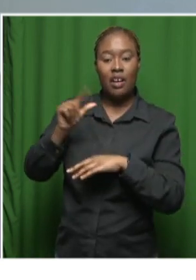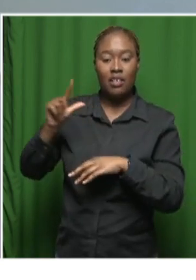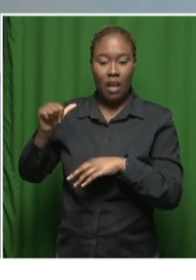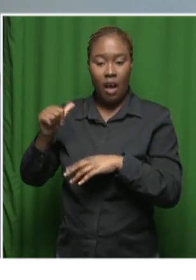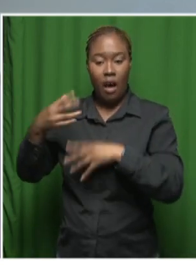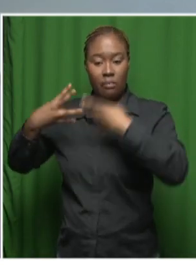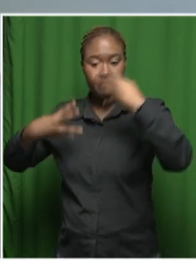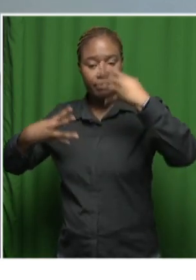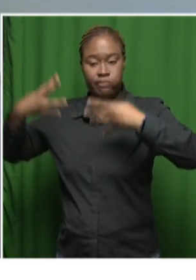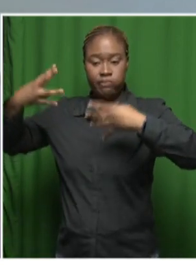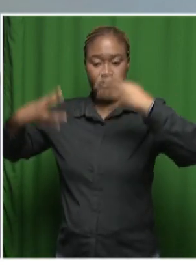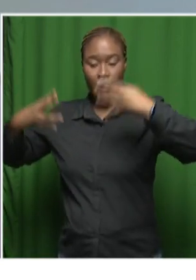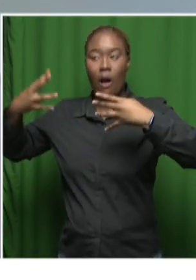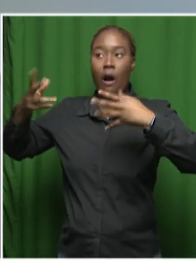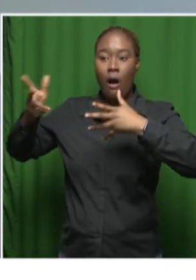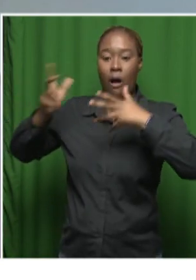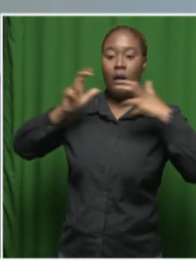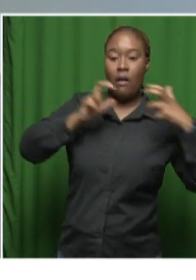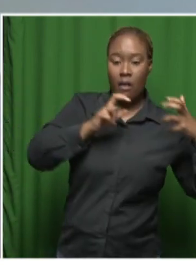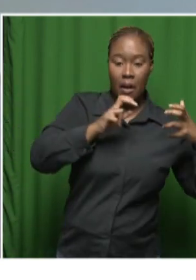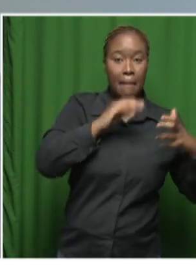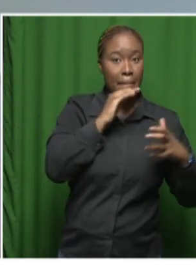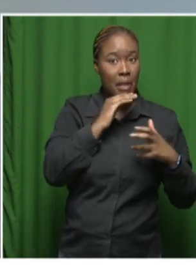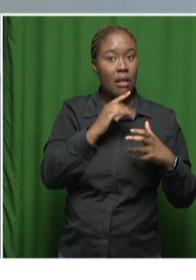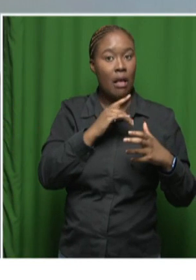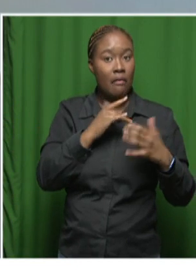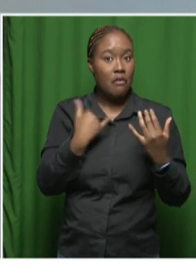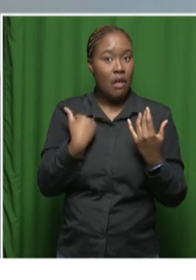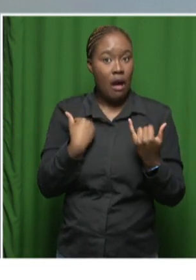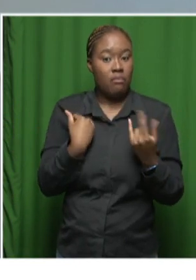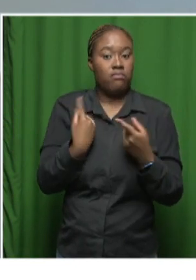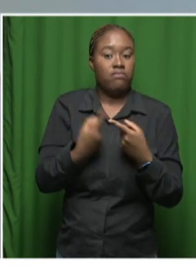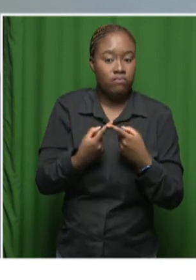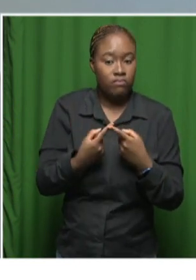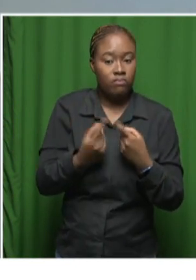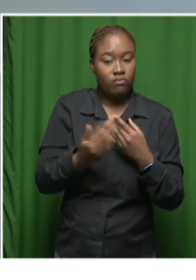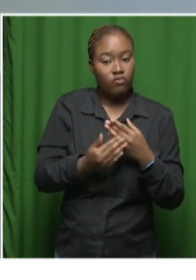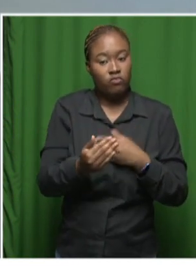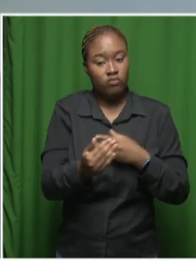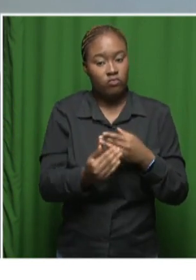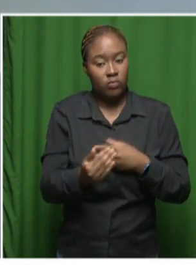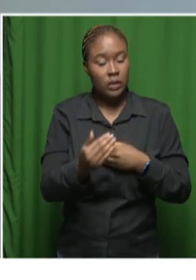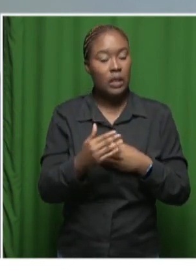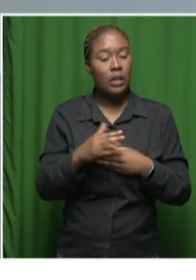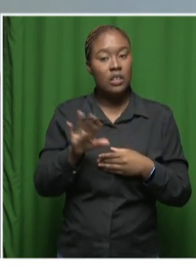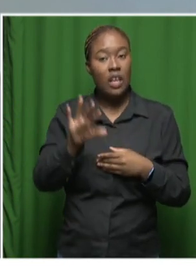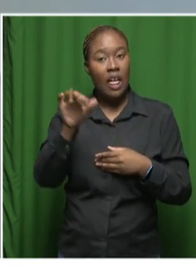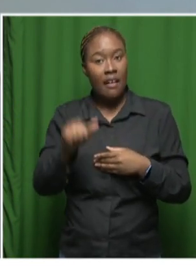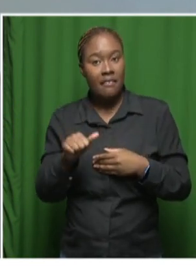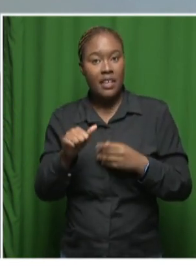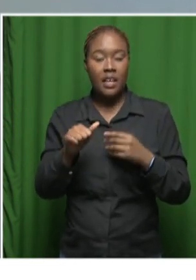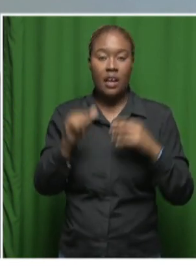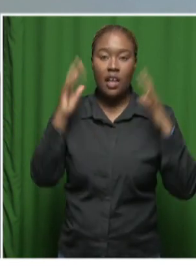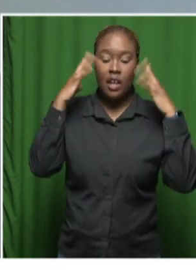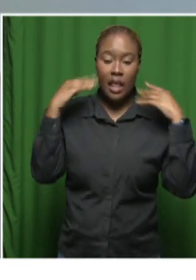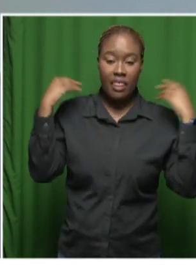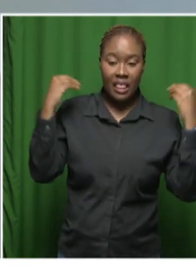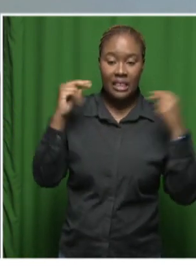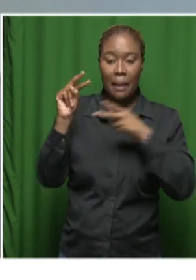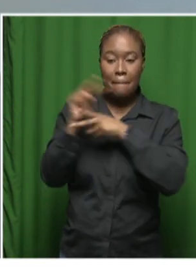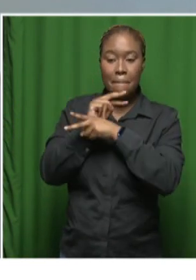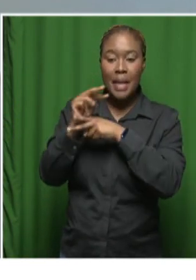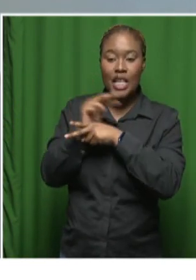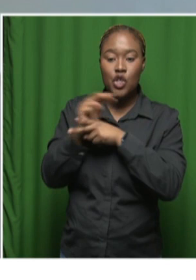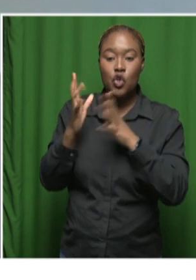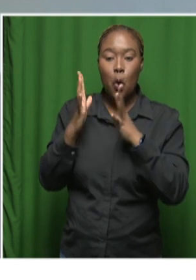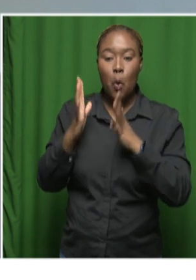be discussing with our mentors. We have a group of mentors that are coming on board, both South African and from the Netherlands.